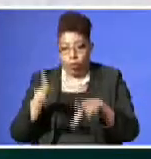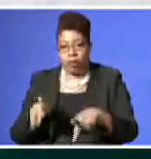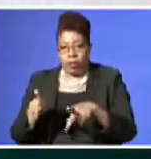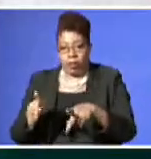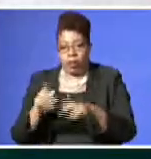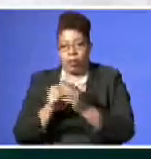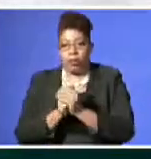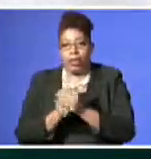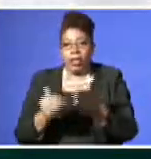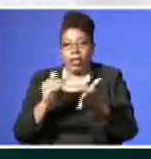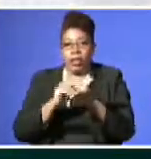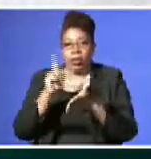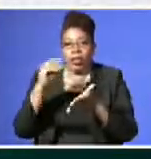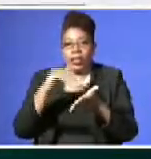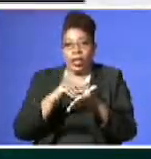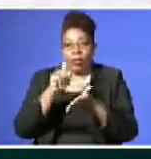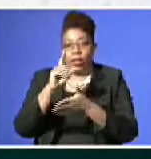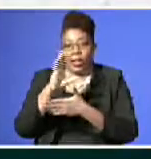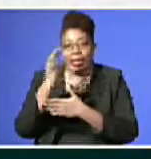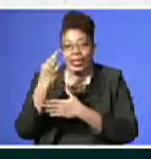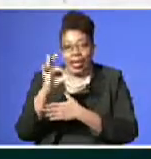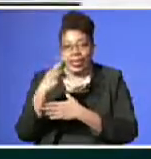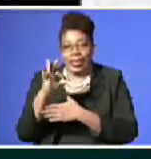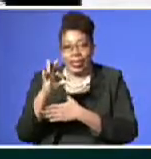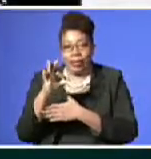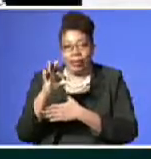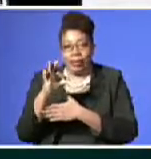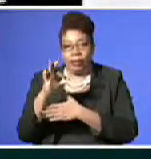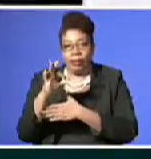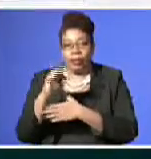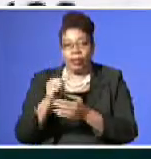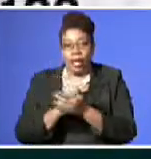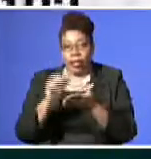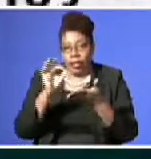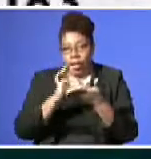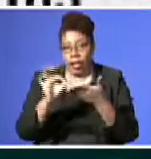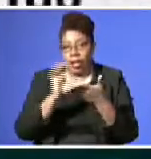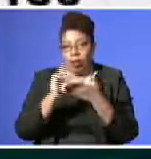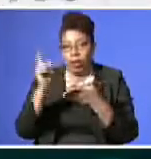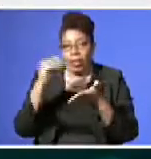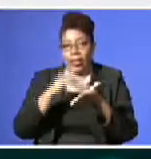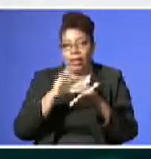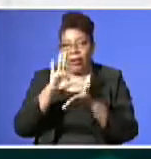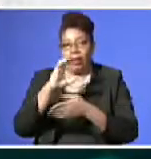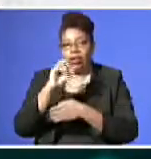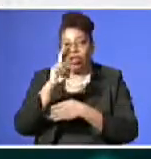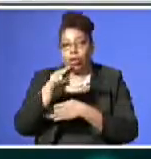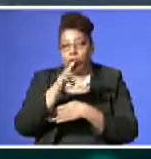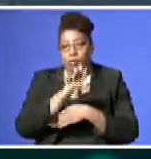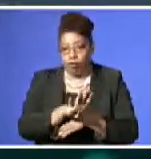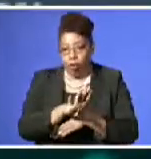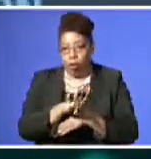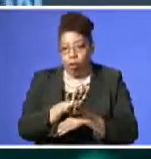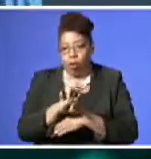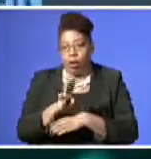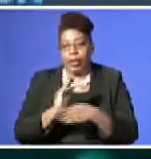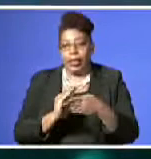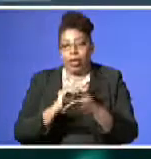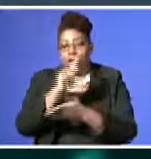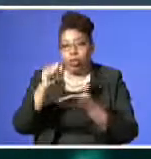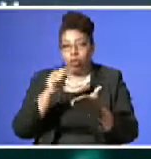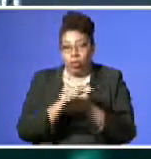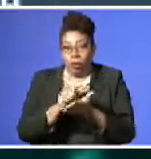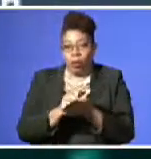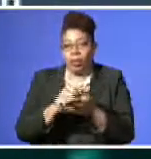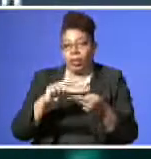stand at 1,319, while the active case count is 1,524. This gives an overall